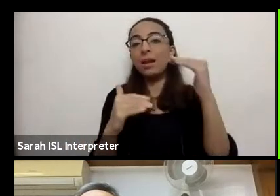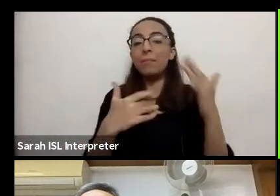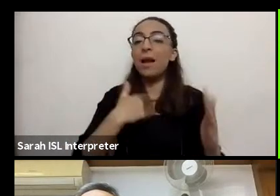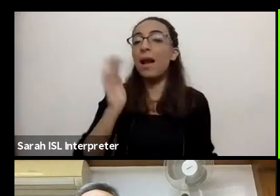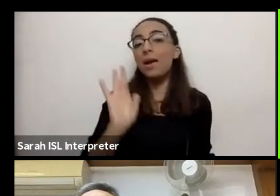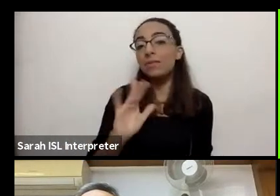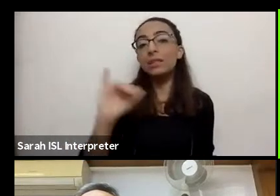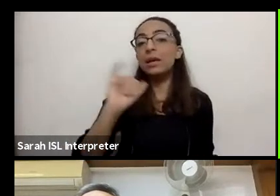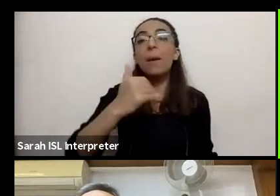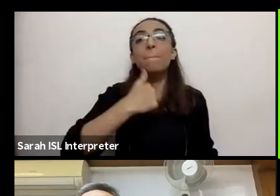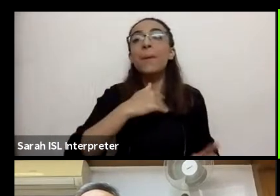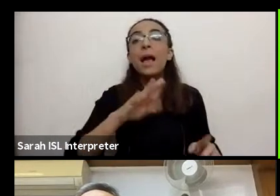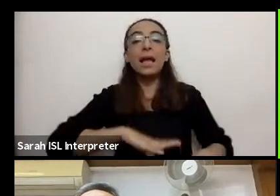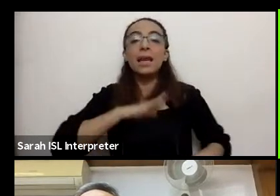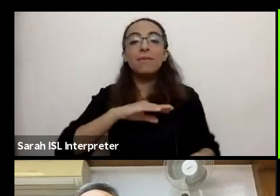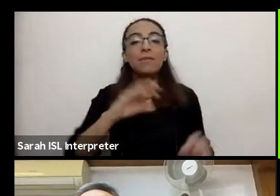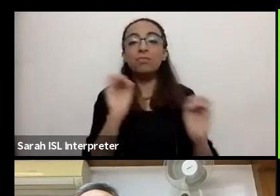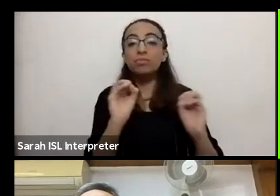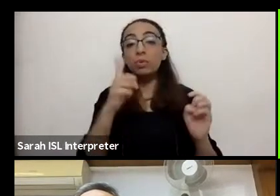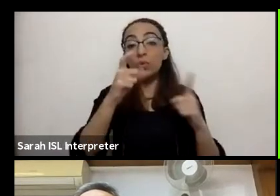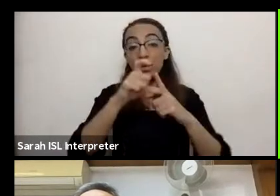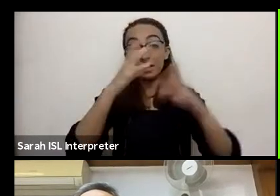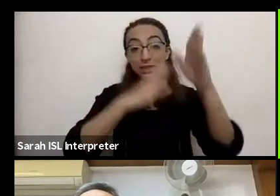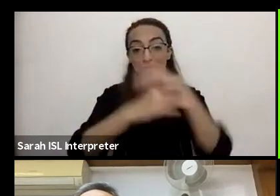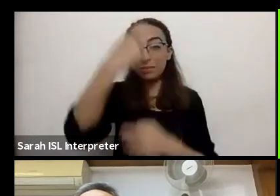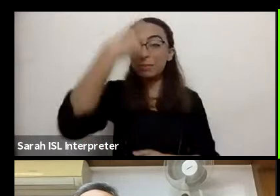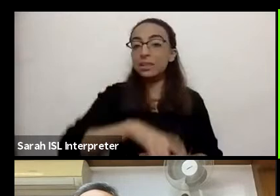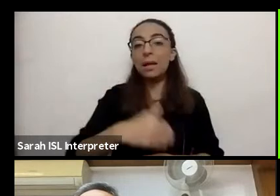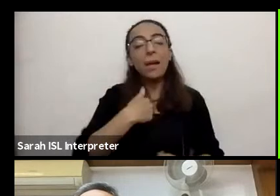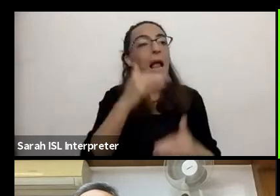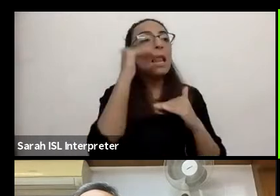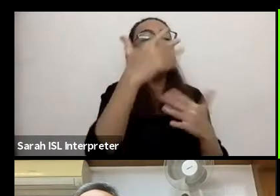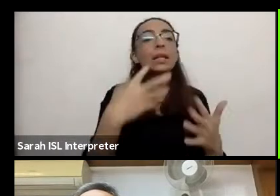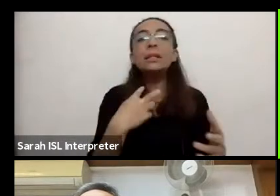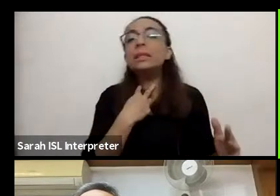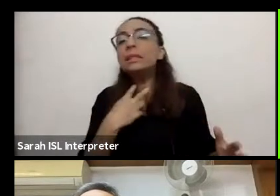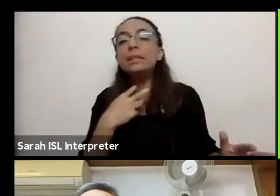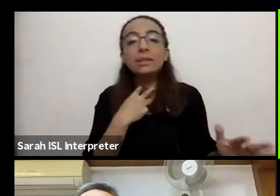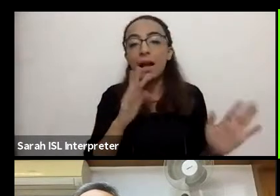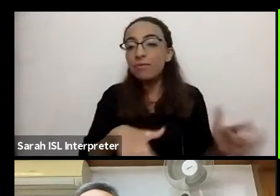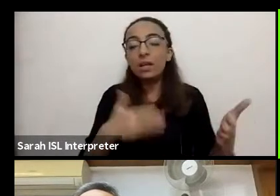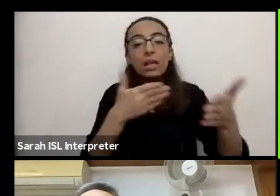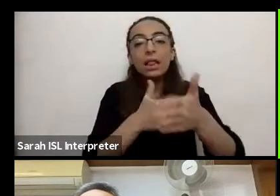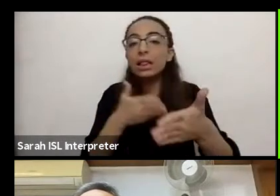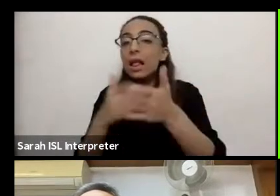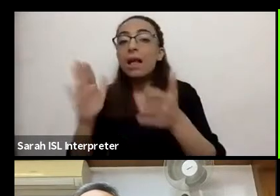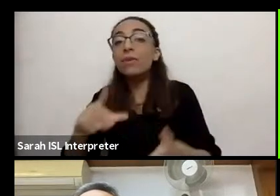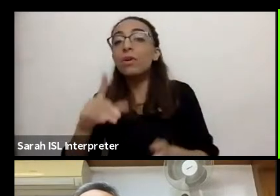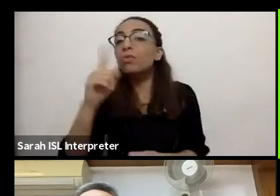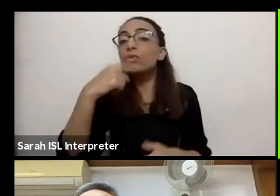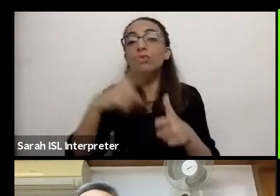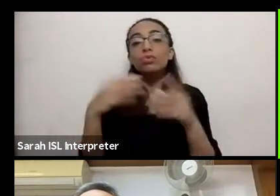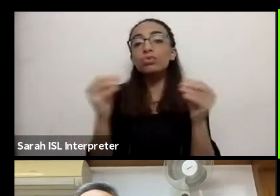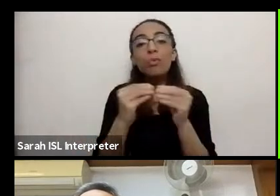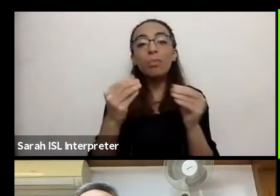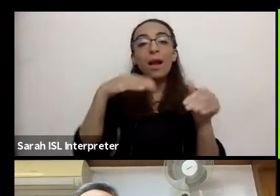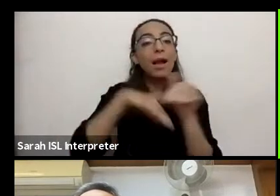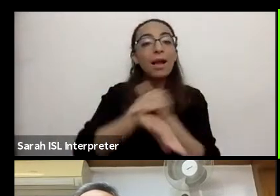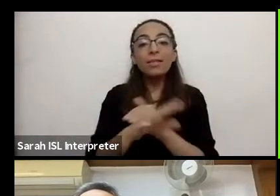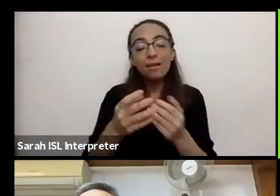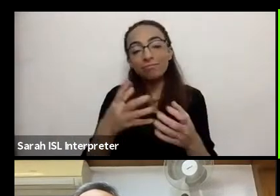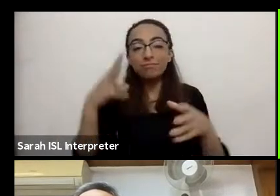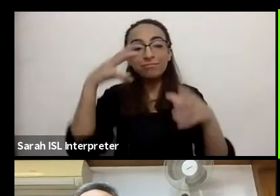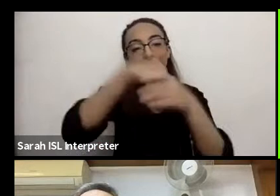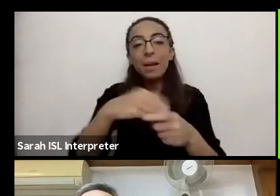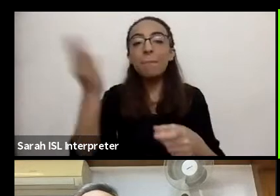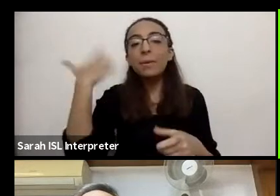and protection, such as persons with disabilities, employed in the informal sector or diverse work